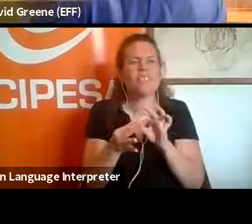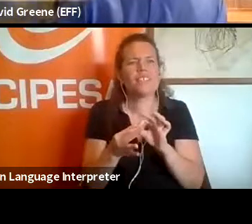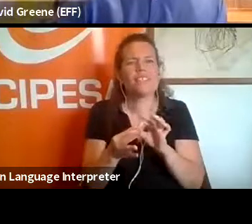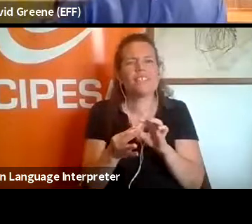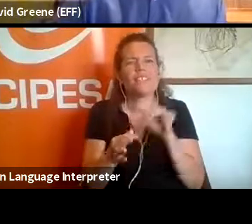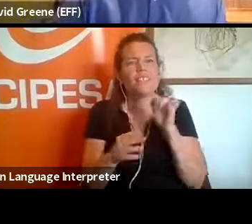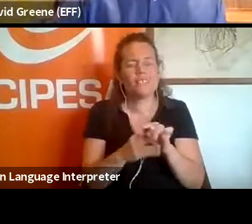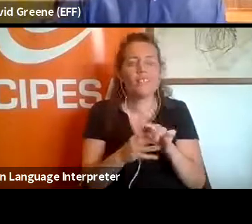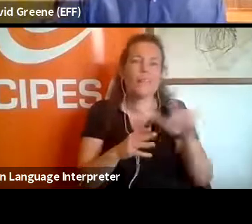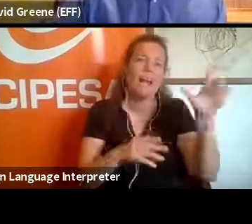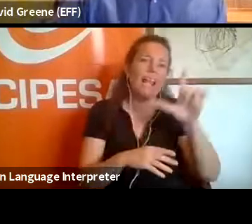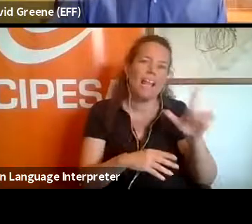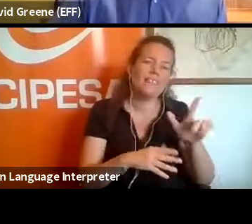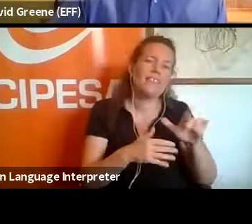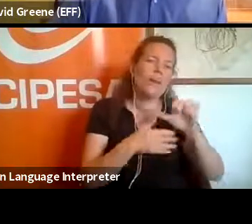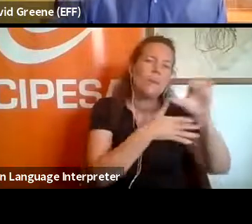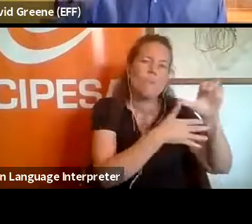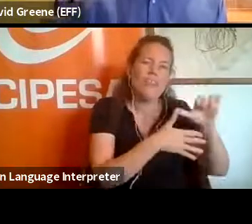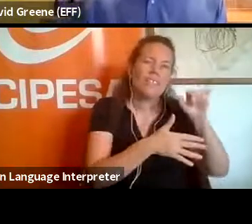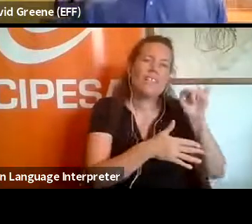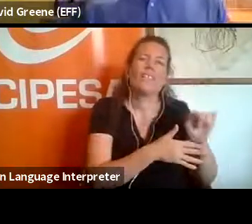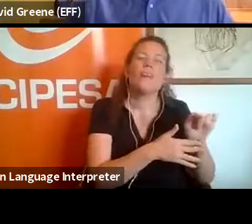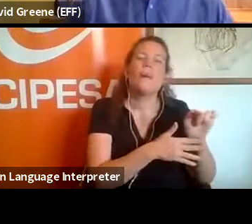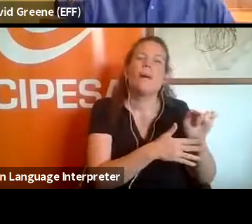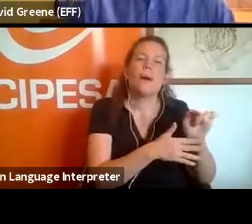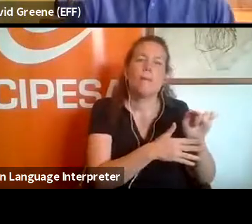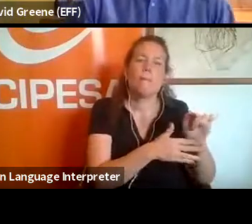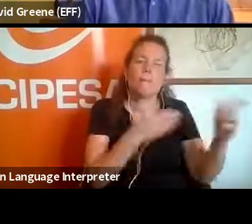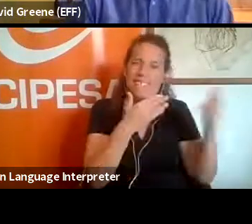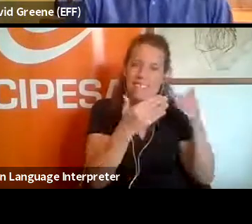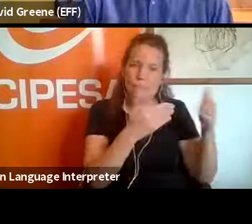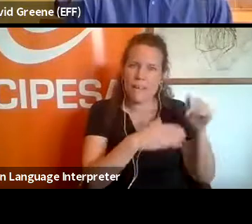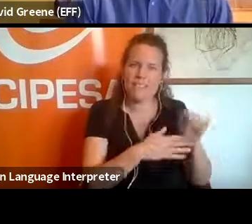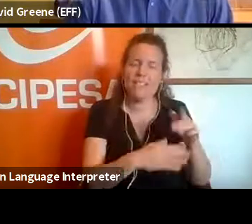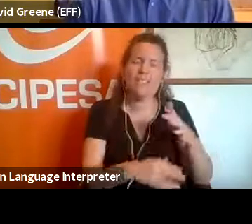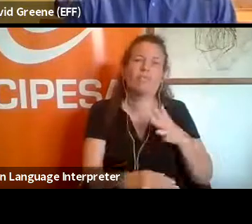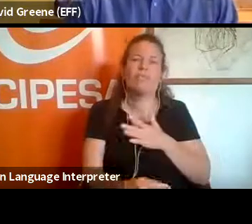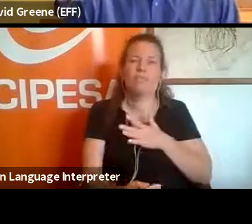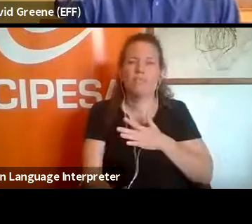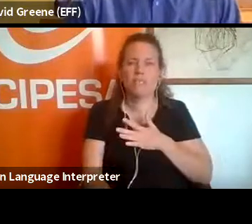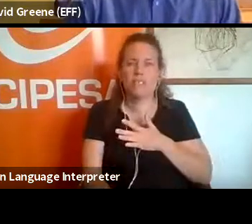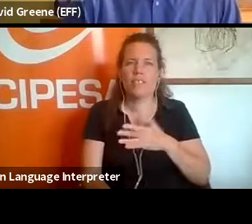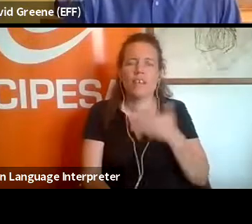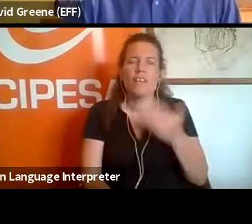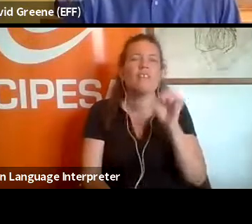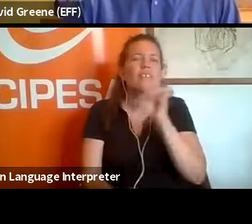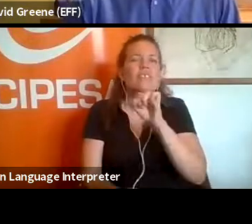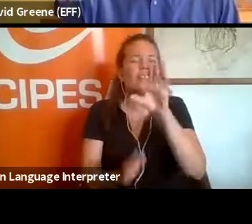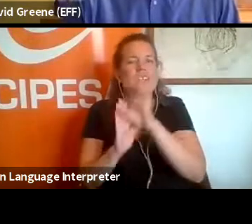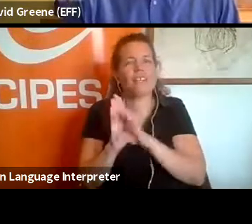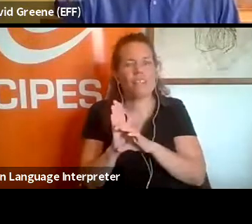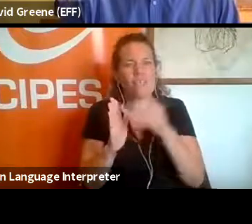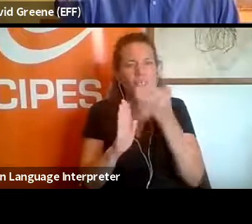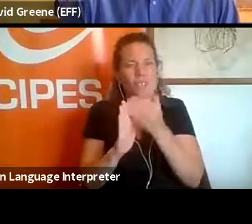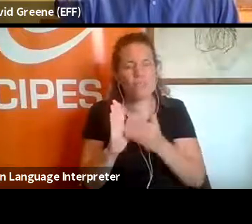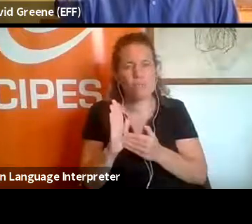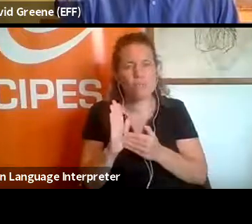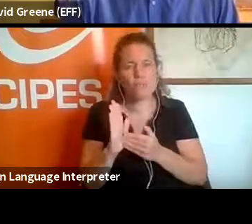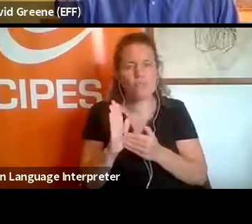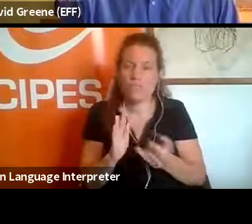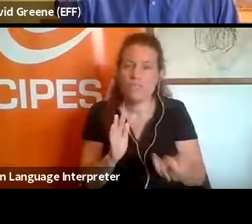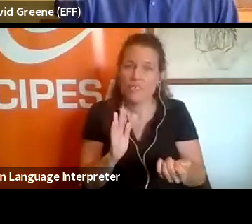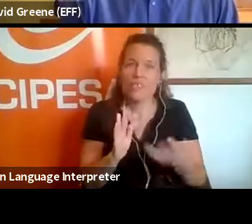American perspective and things that we are dealing with here. For one side, perhaps Santa Clara Principles may be also inspiring